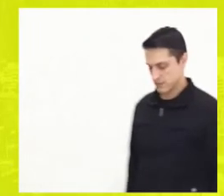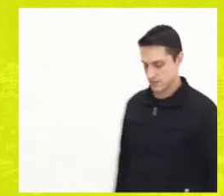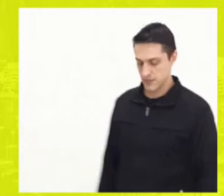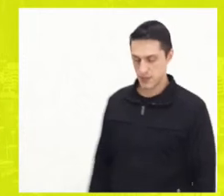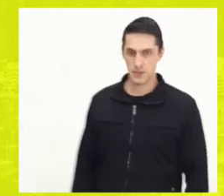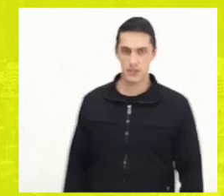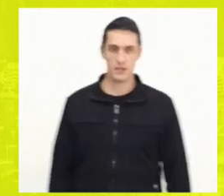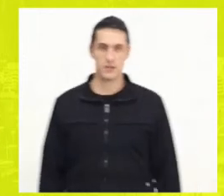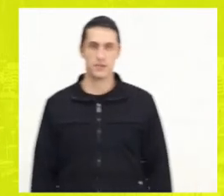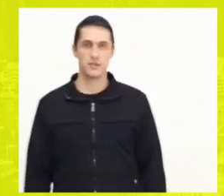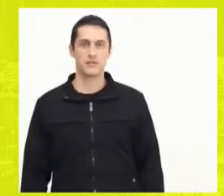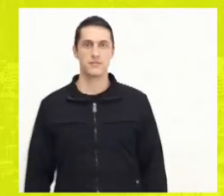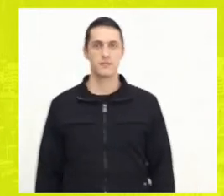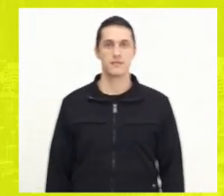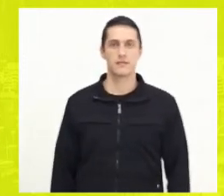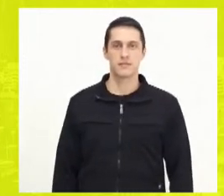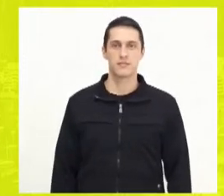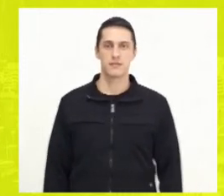had